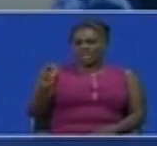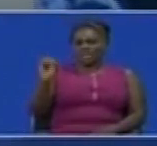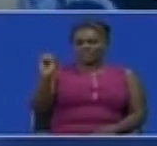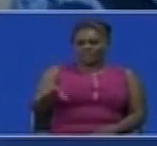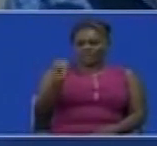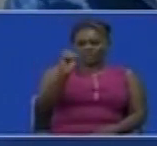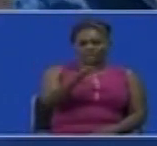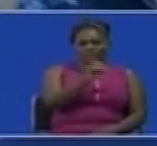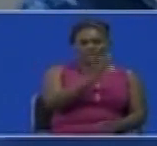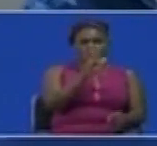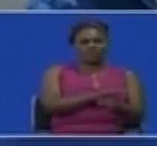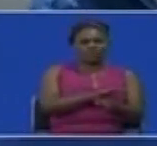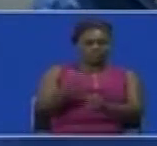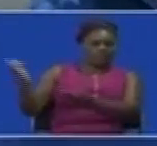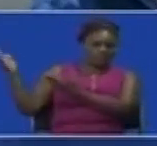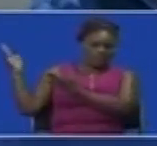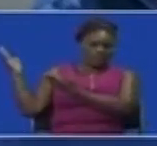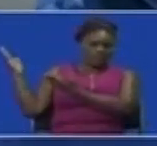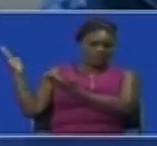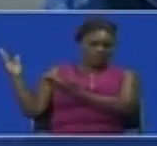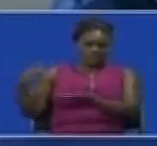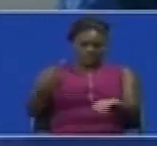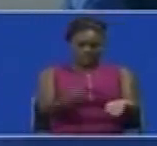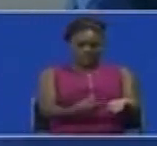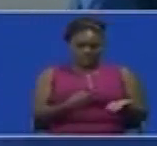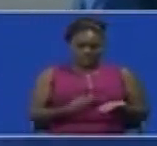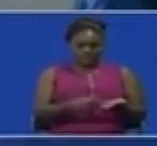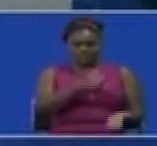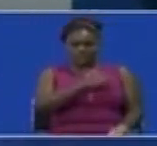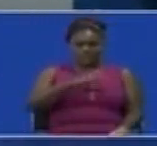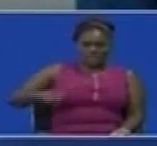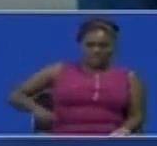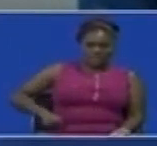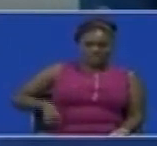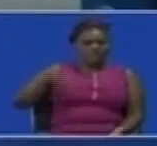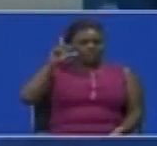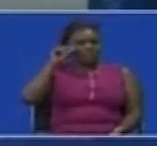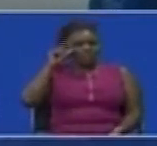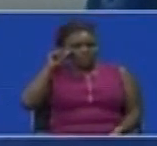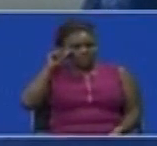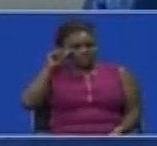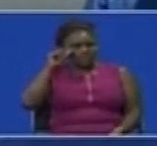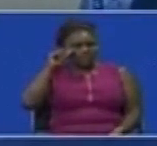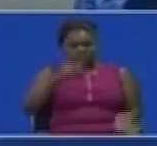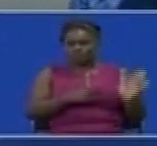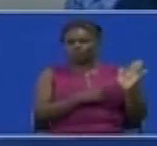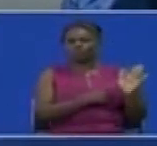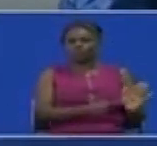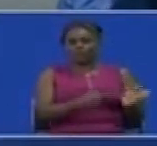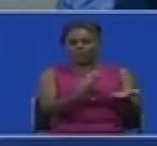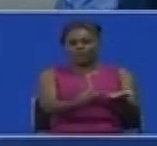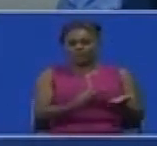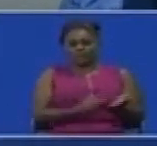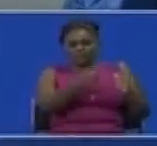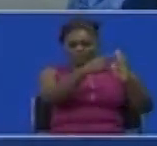that is, of course, lumped behind me. And this is the discussion that the Senate of Mombasa has decided to really bring on the limelight and discuss a few things